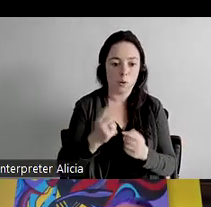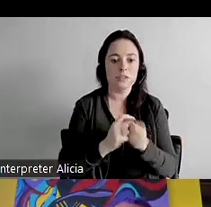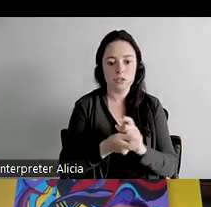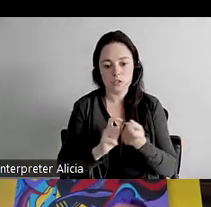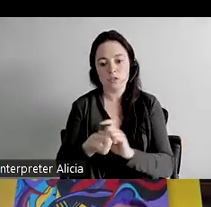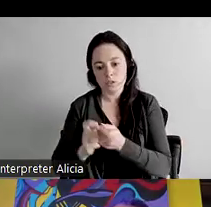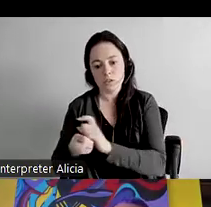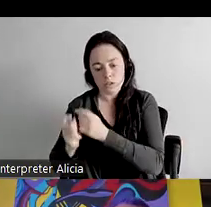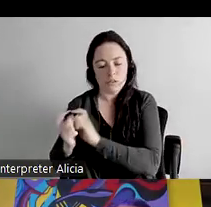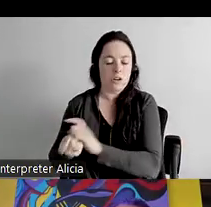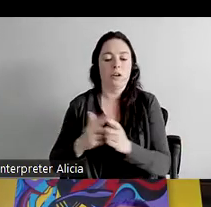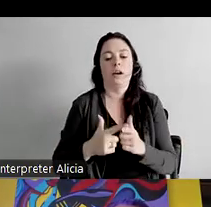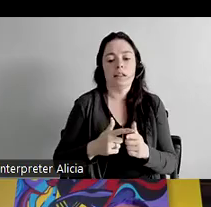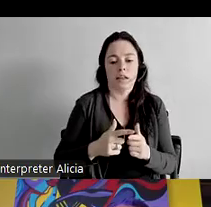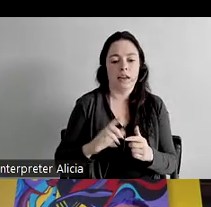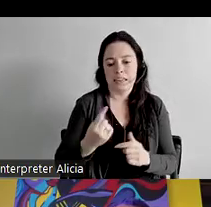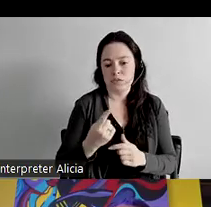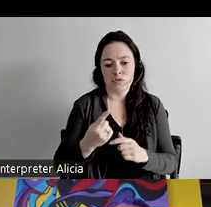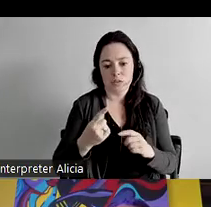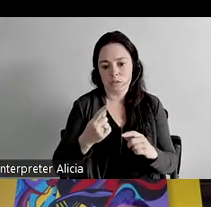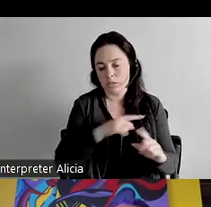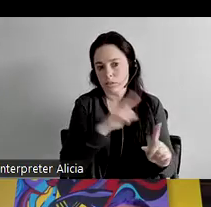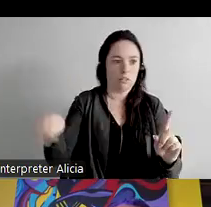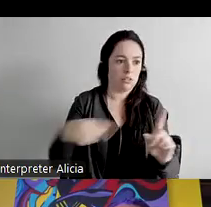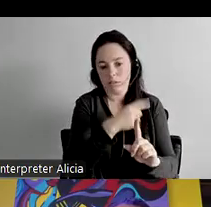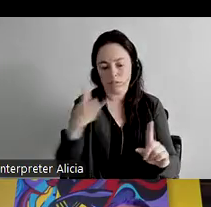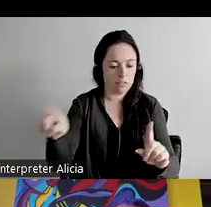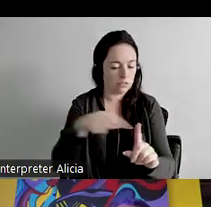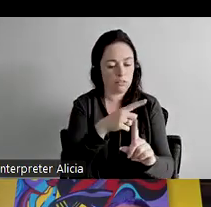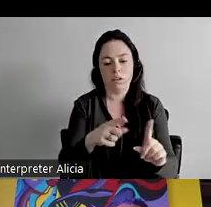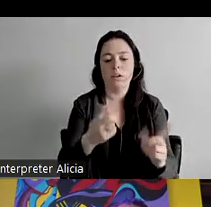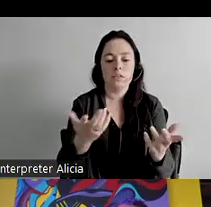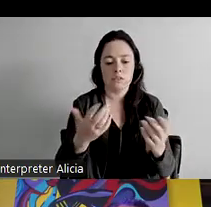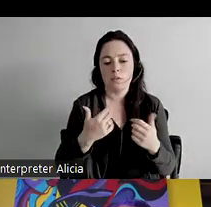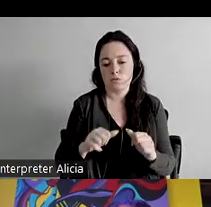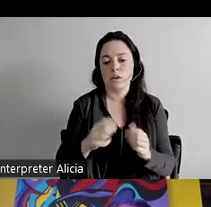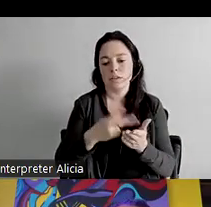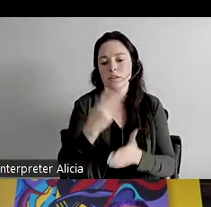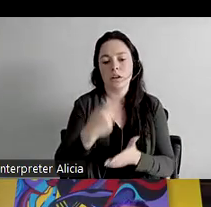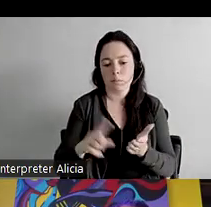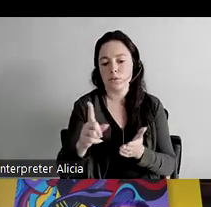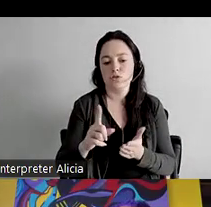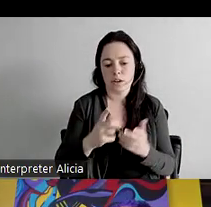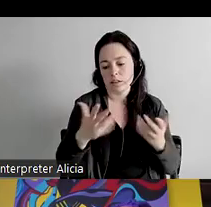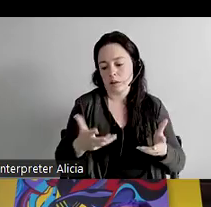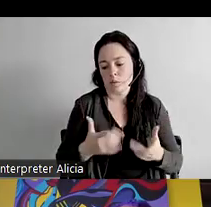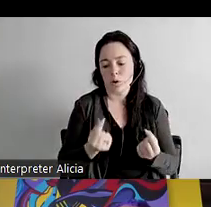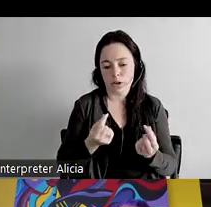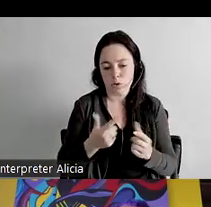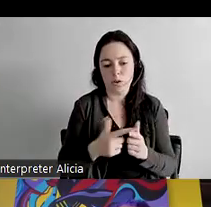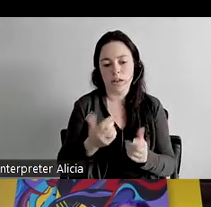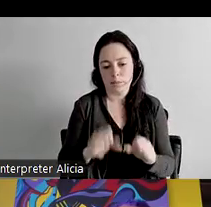we can be playing a little bit of whack-a-mole. I think we should be like double checking that what we're already doing and maybe